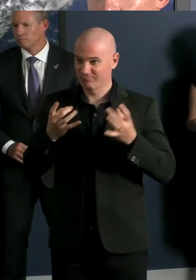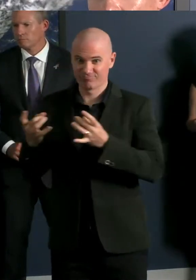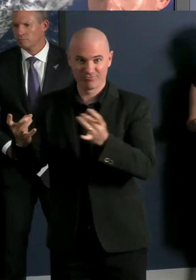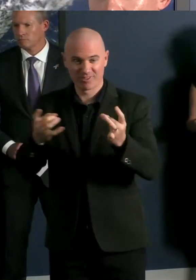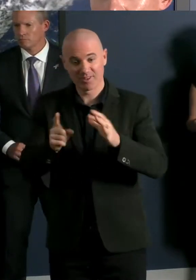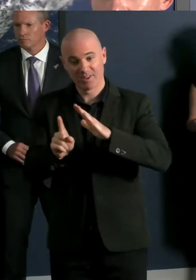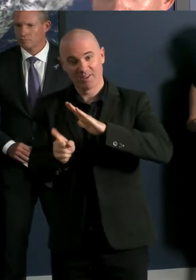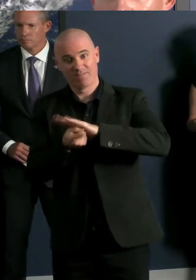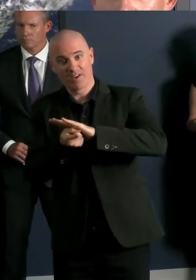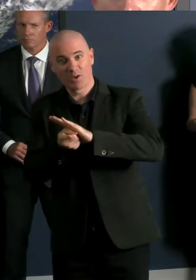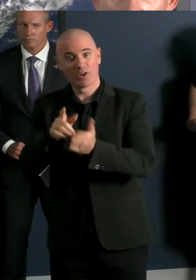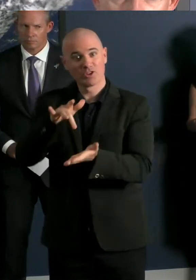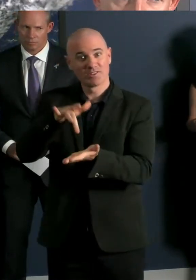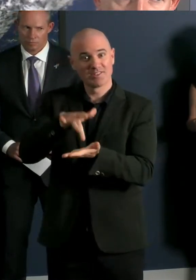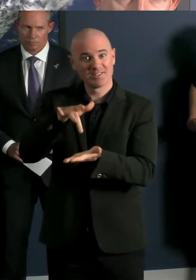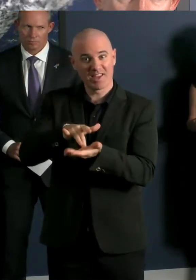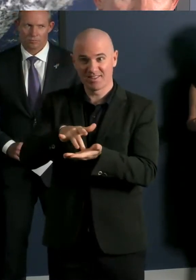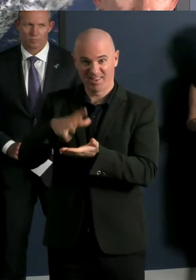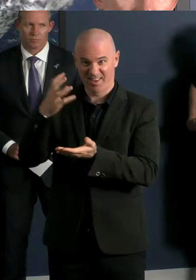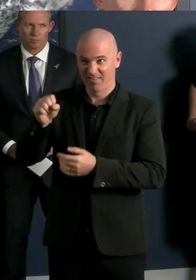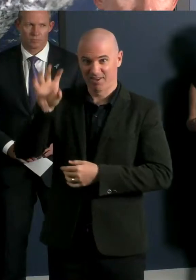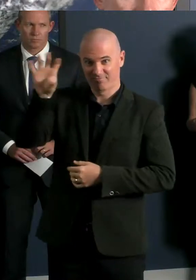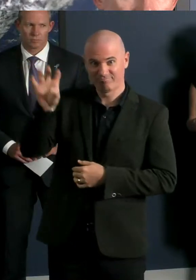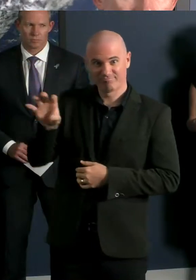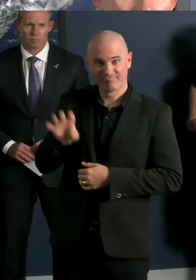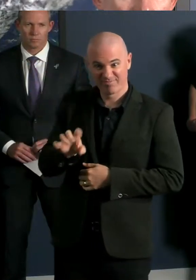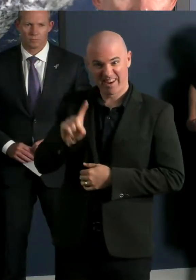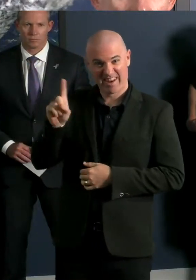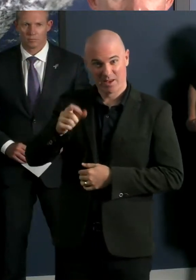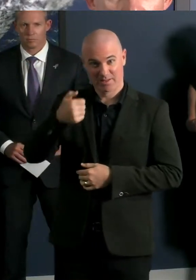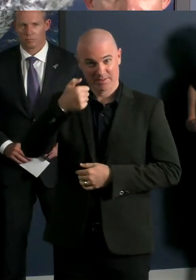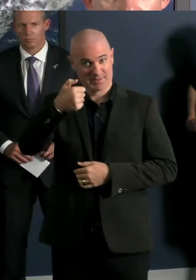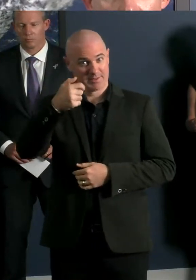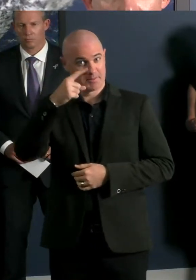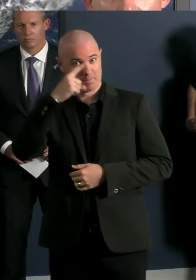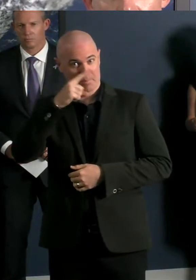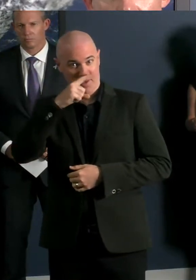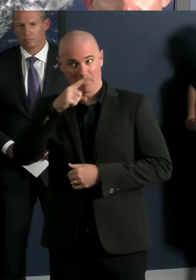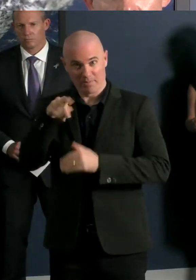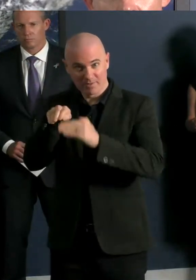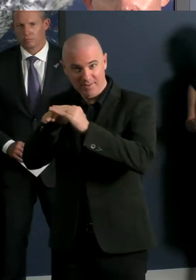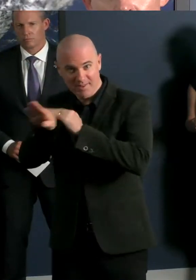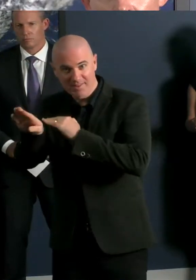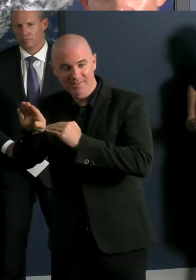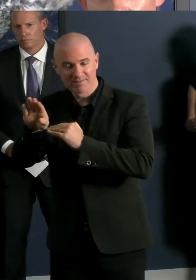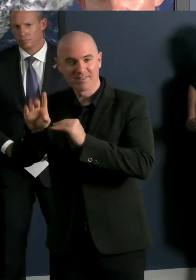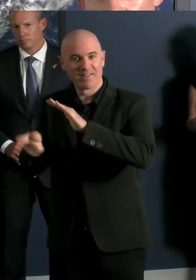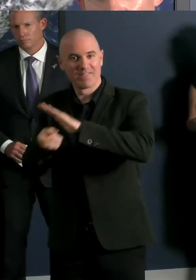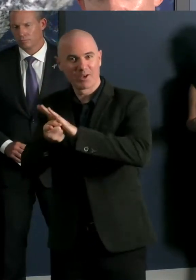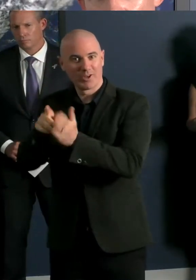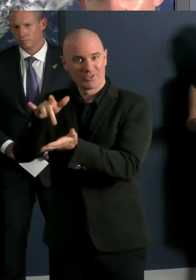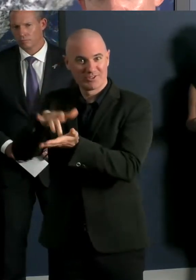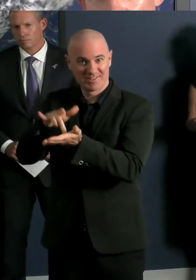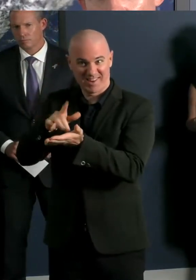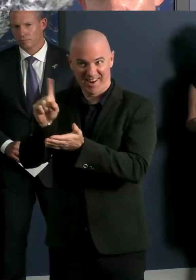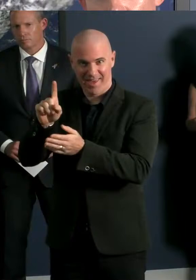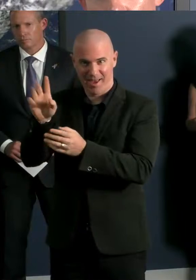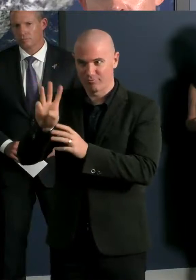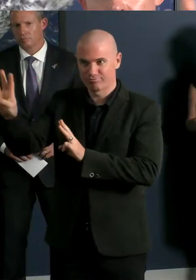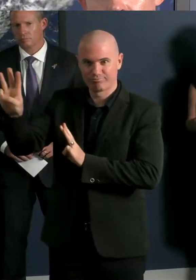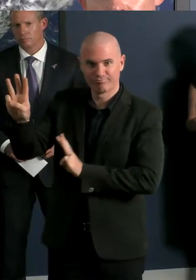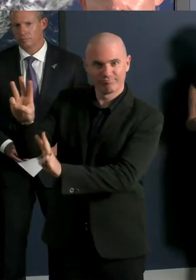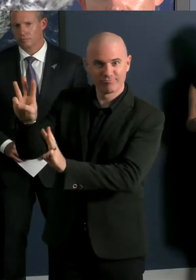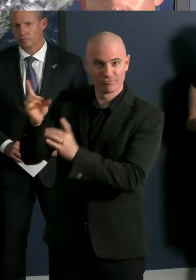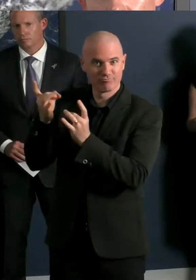In fact, there's 6 people in evacuation centres now. The State Disaster Coordination Centre is stood up